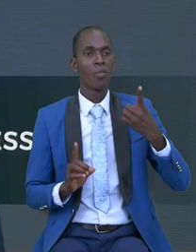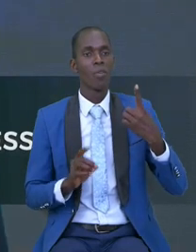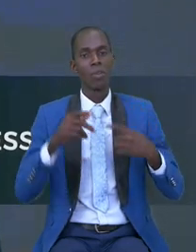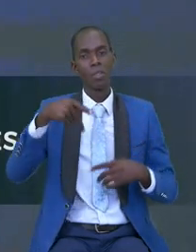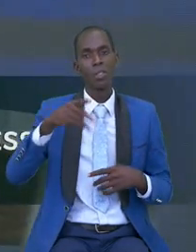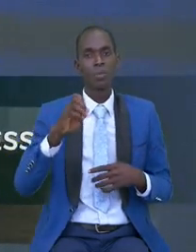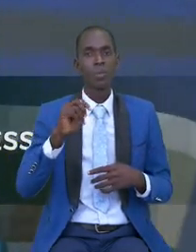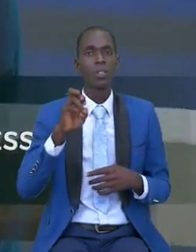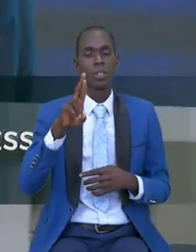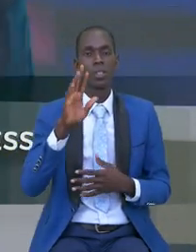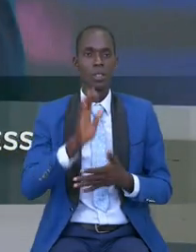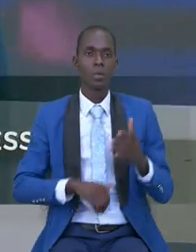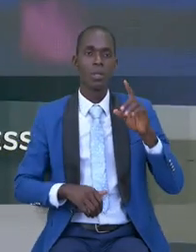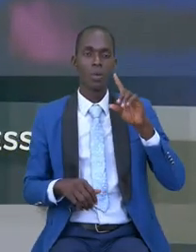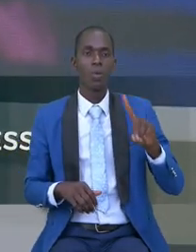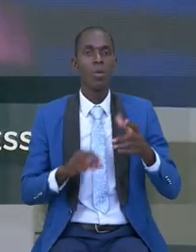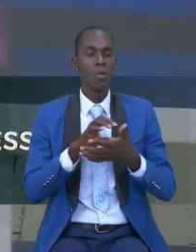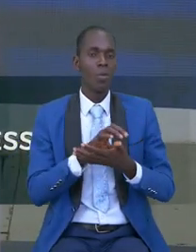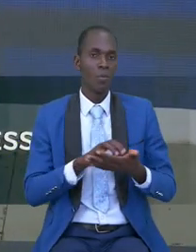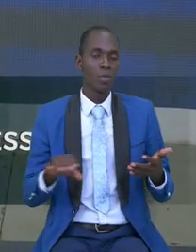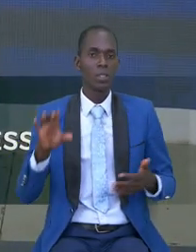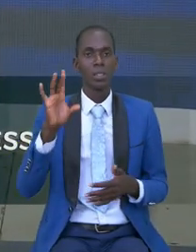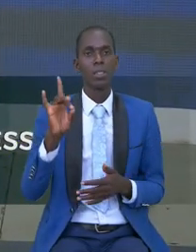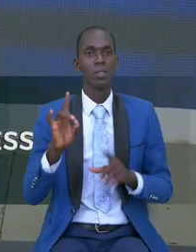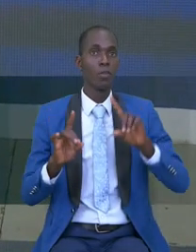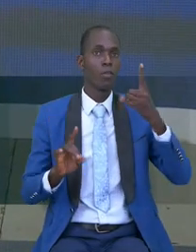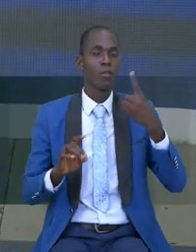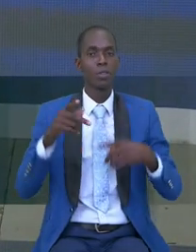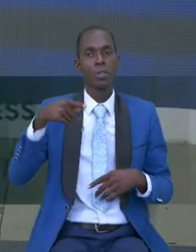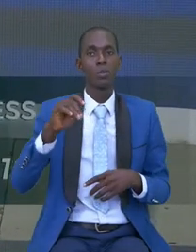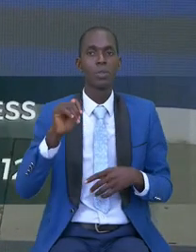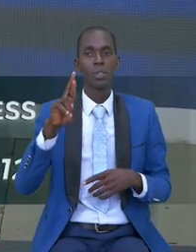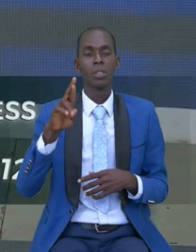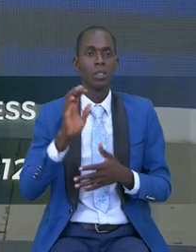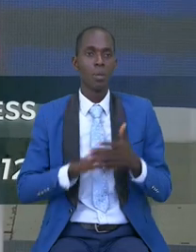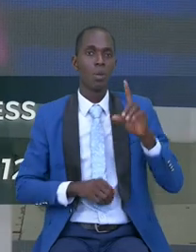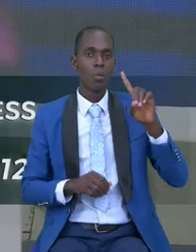chapter 1, reading from verse 8.